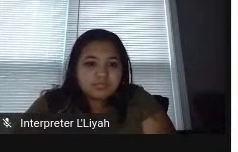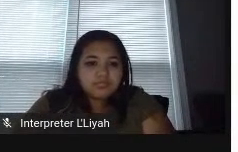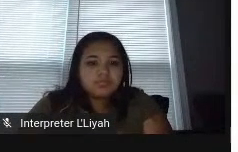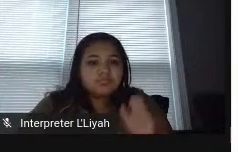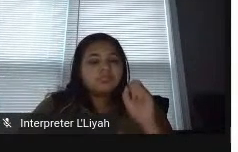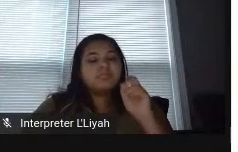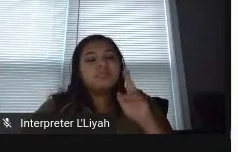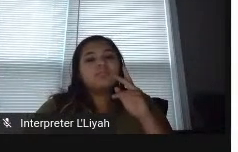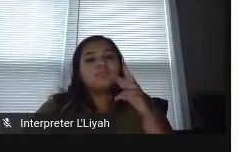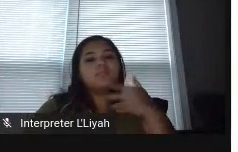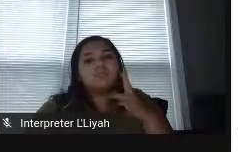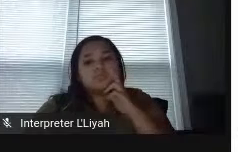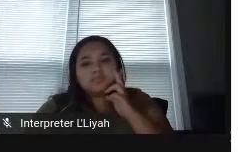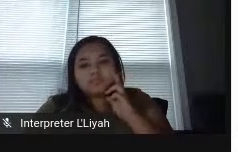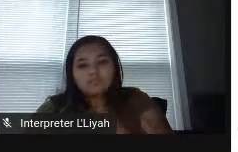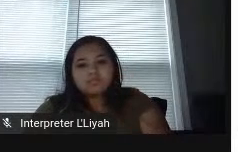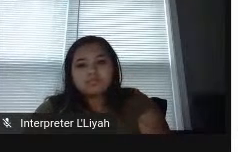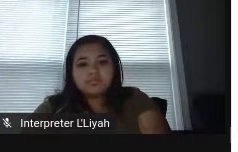let's see here.